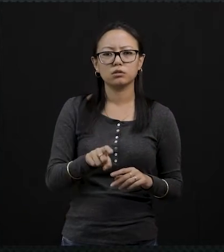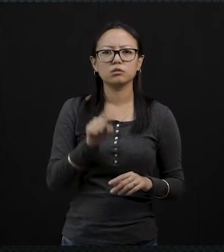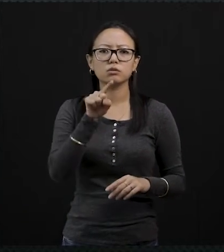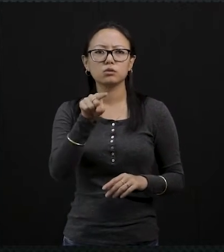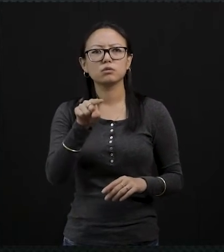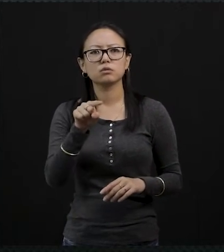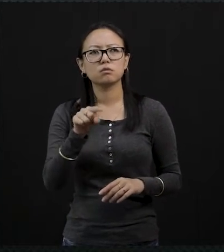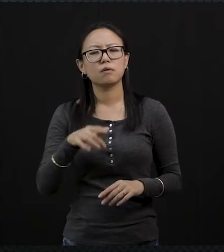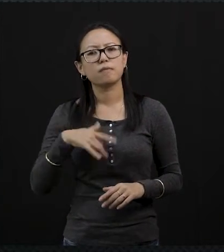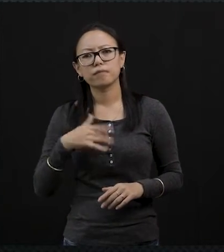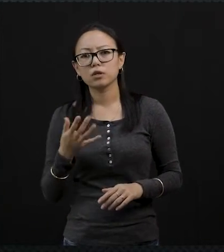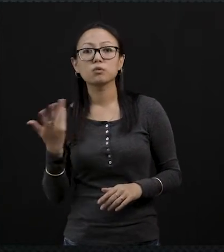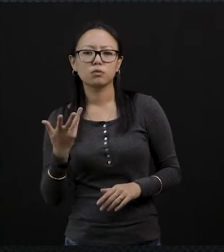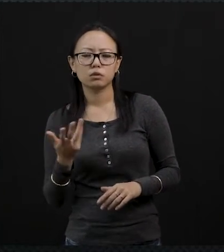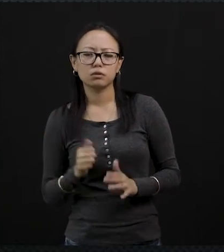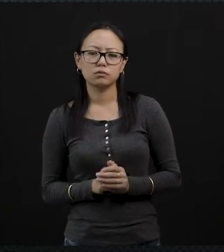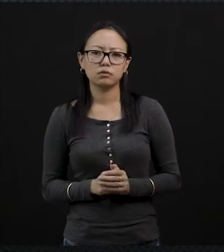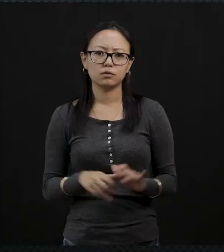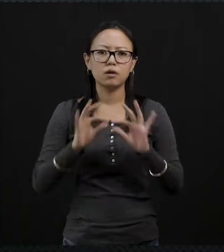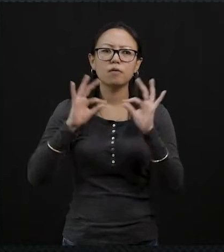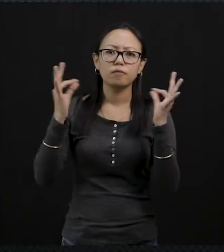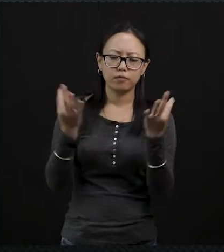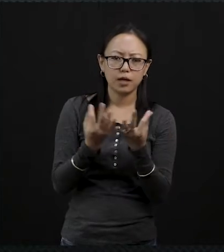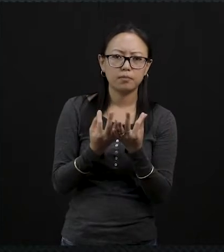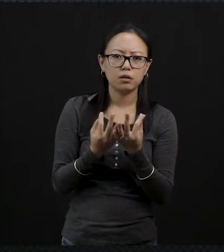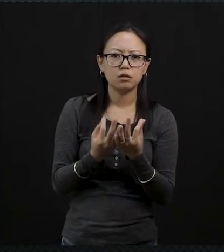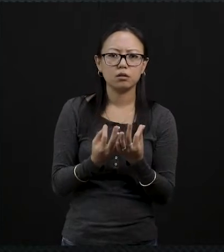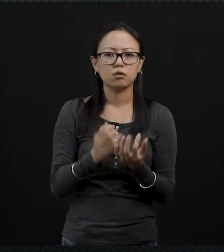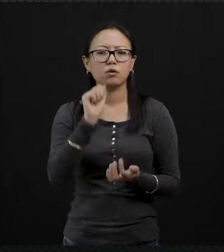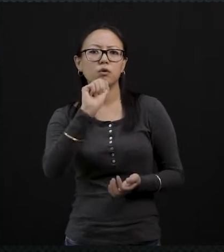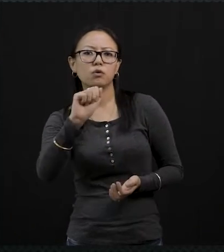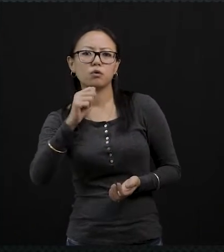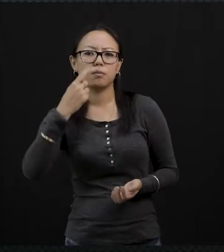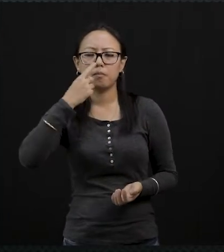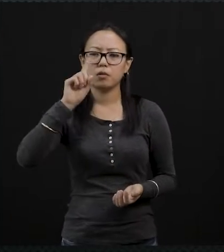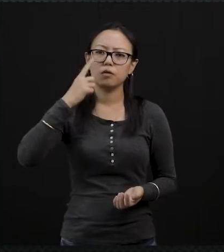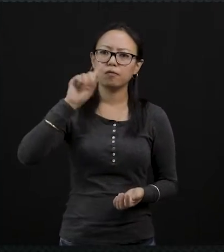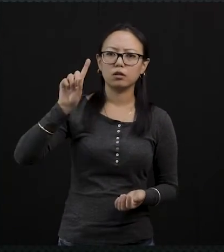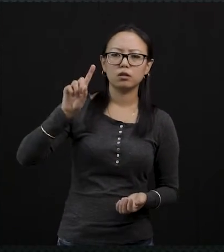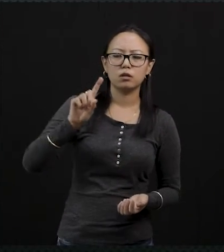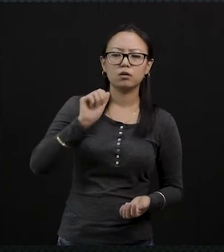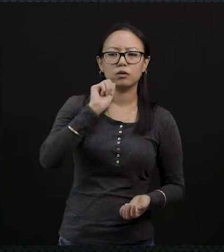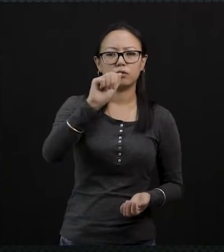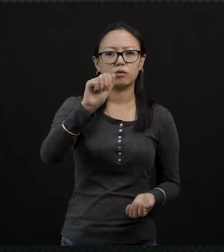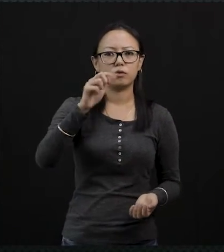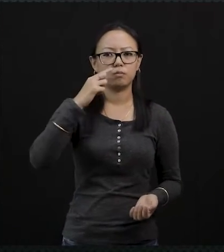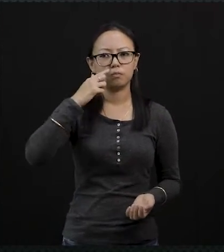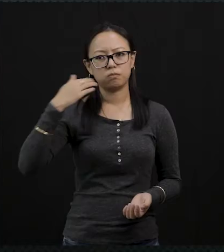Okay, family comes to your mind, right? My parents, my siblings comes to your mind,